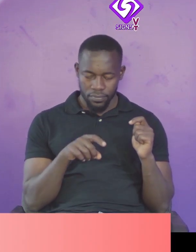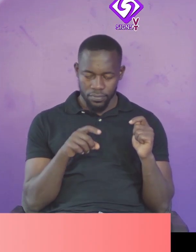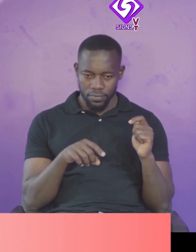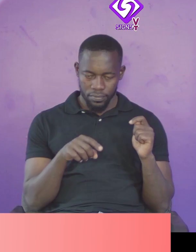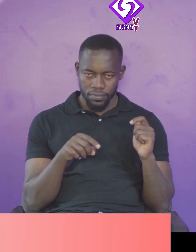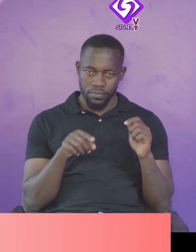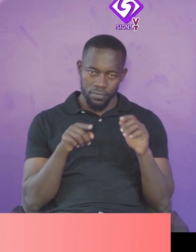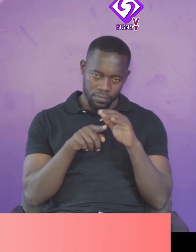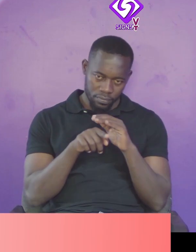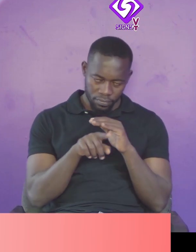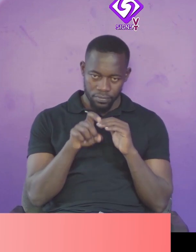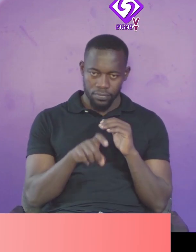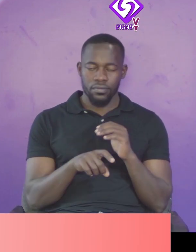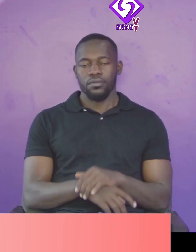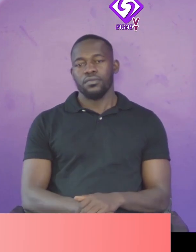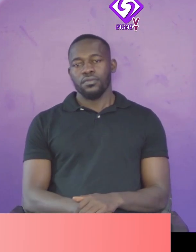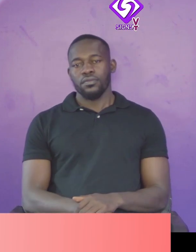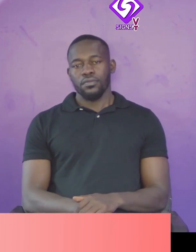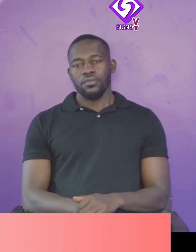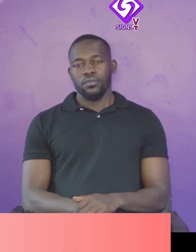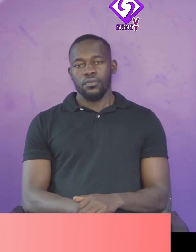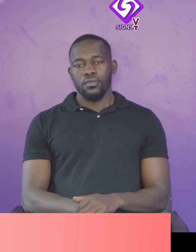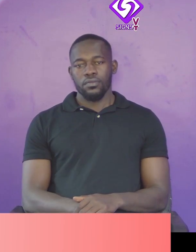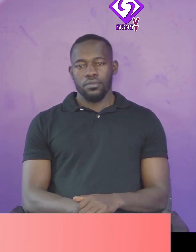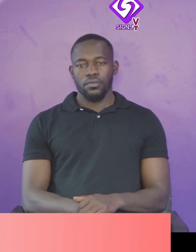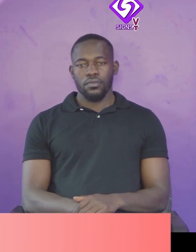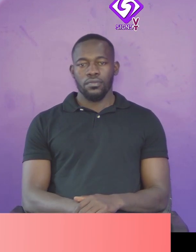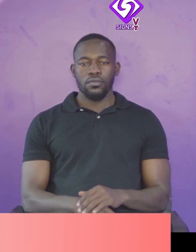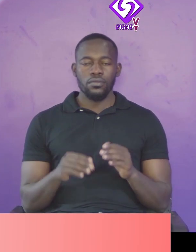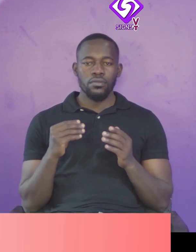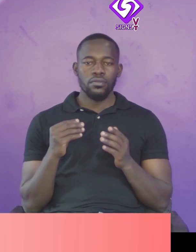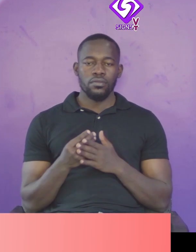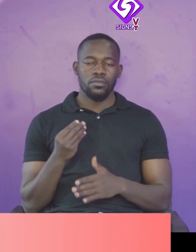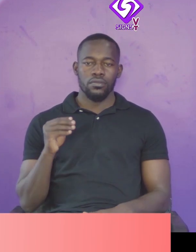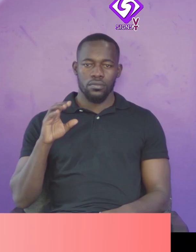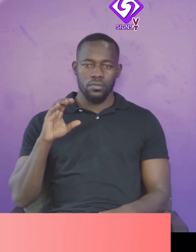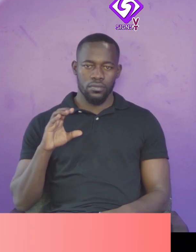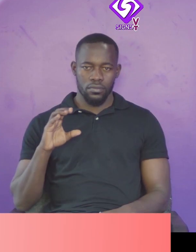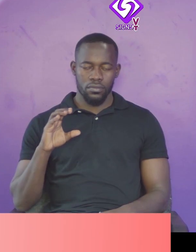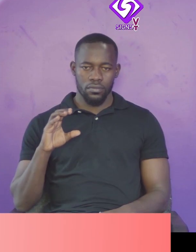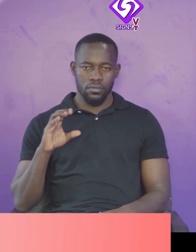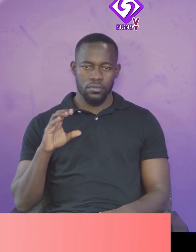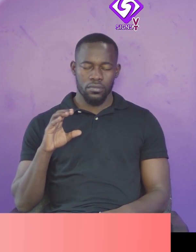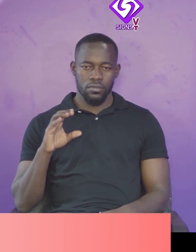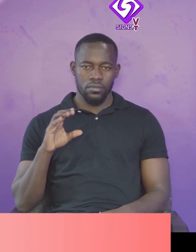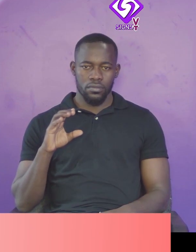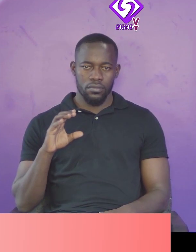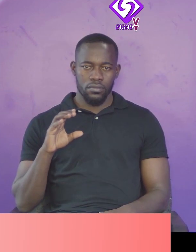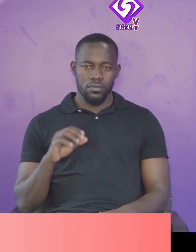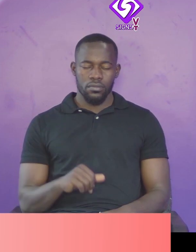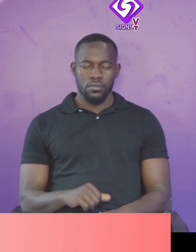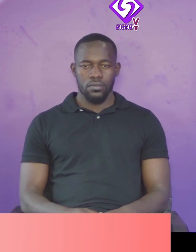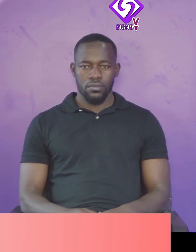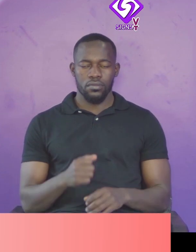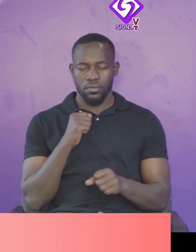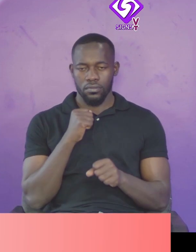thing. Yeah. On the other hand, Newcastle, yeah, they are also doing very